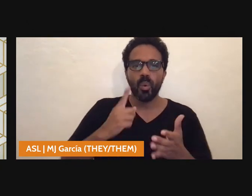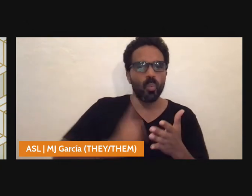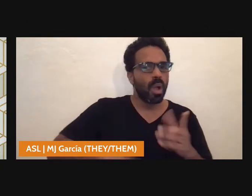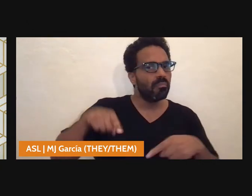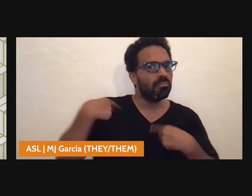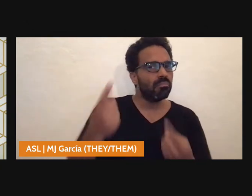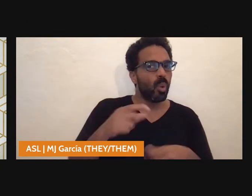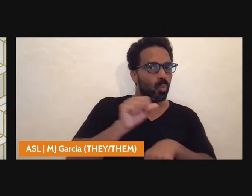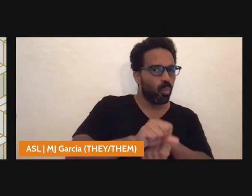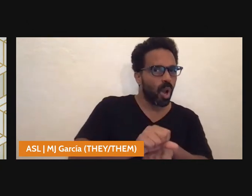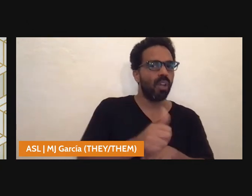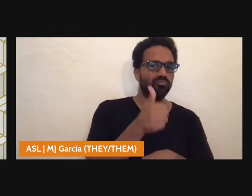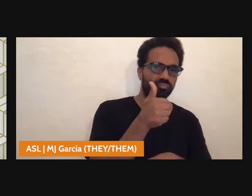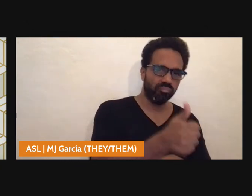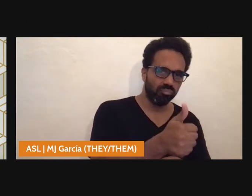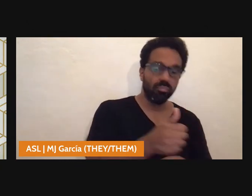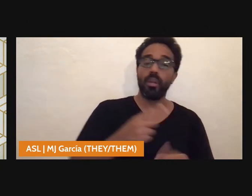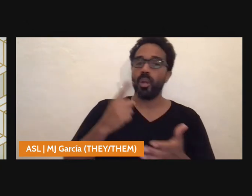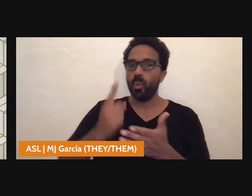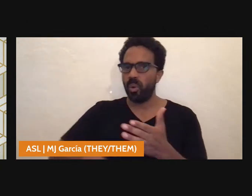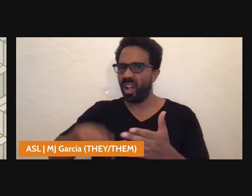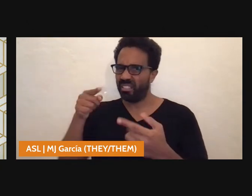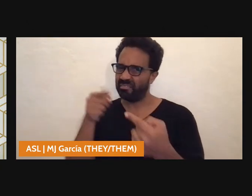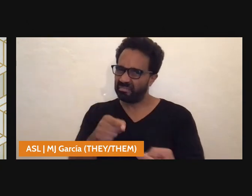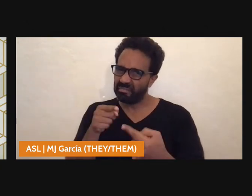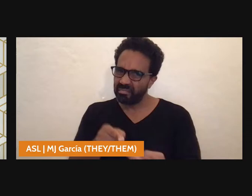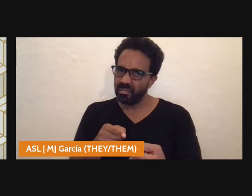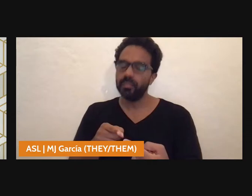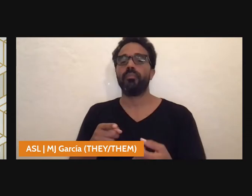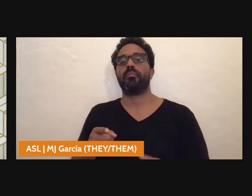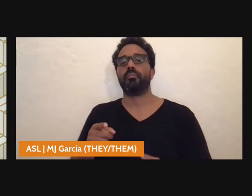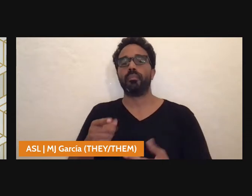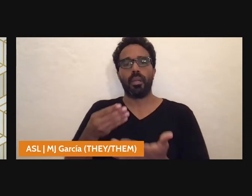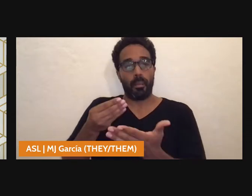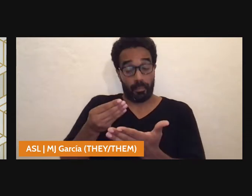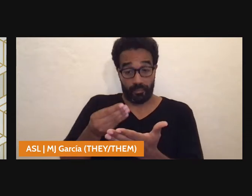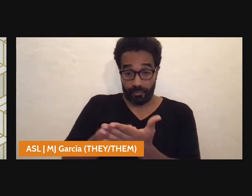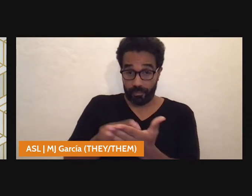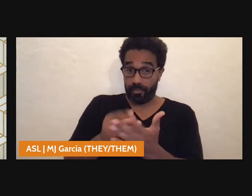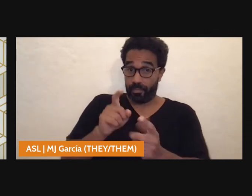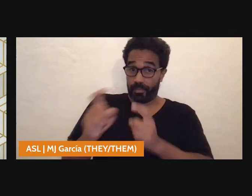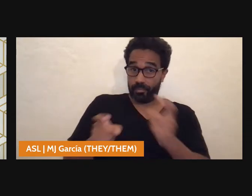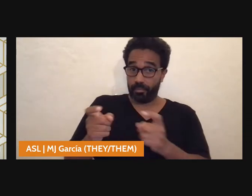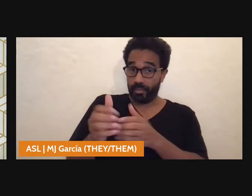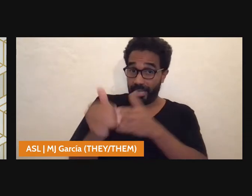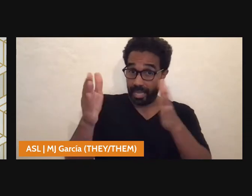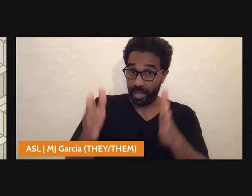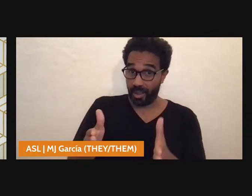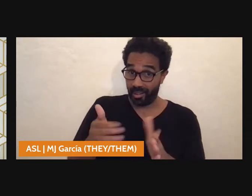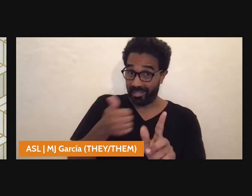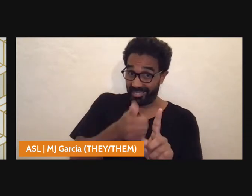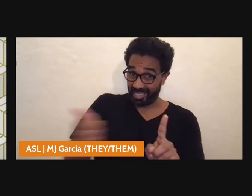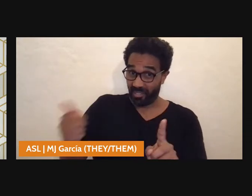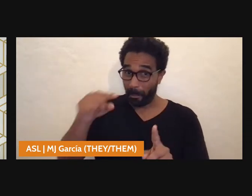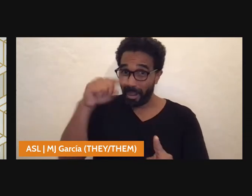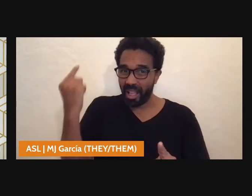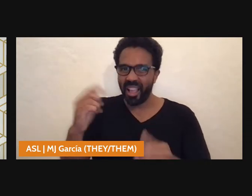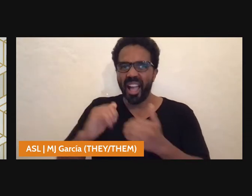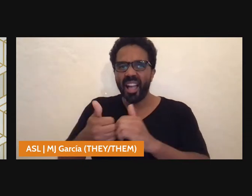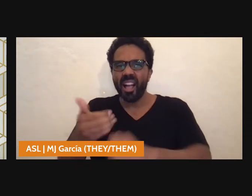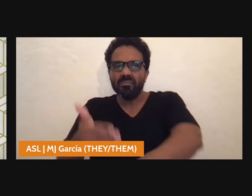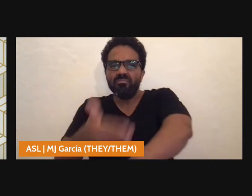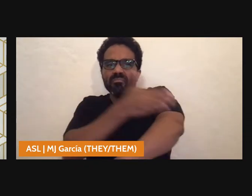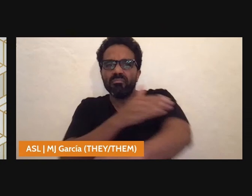philanthropic leadership, Black philanthropic leadership in particular. As society confronts the ongoing health and